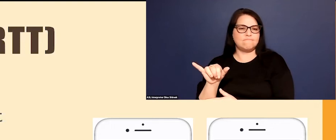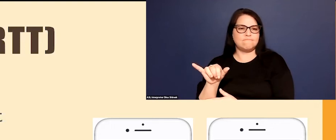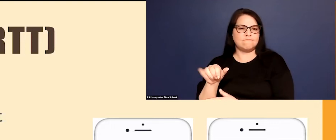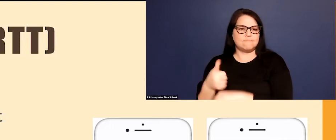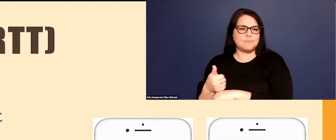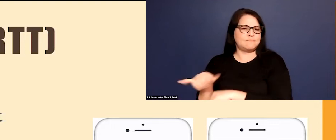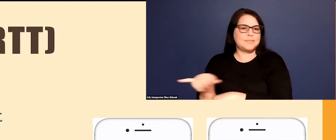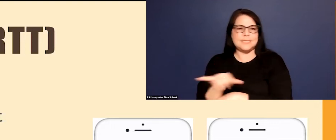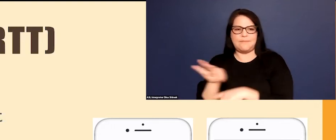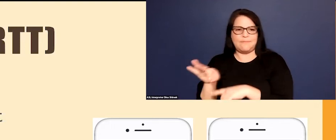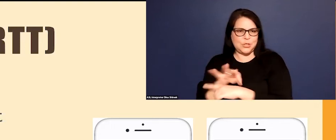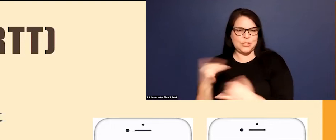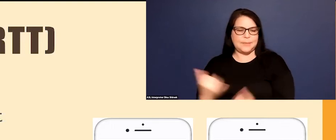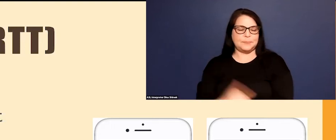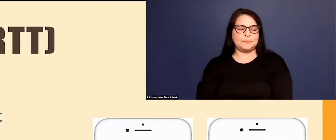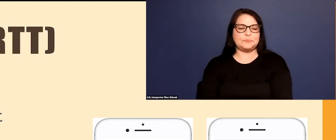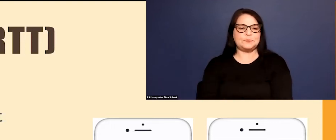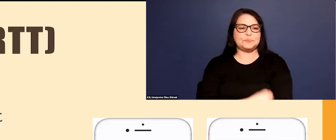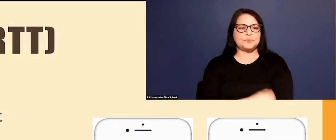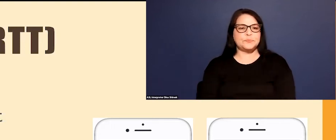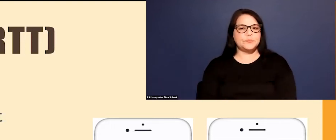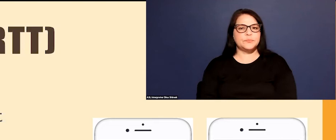work today.